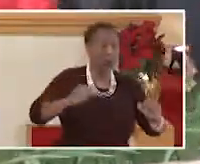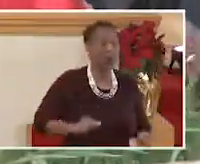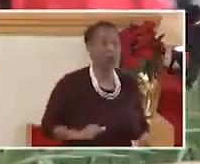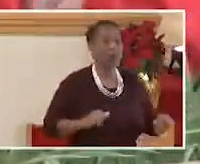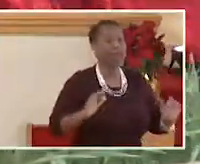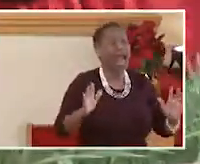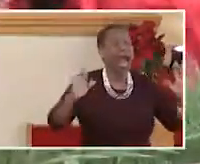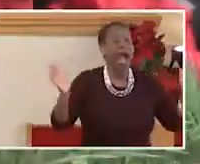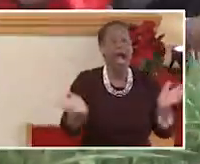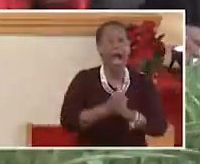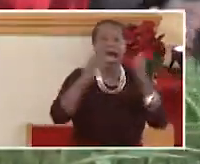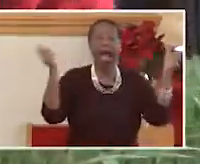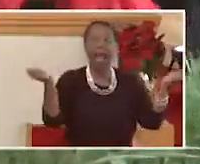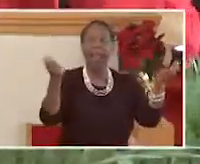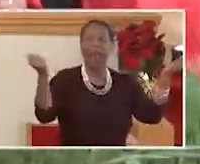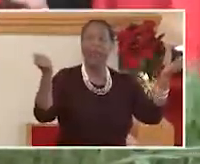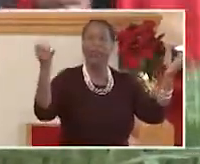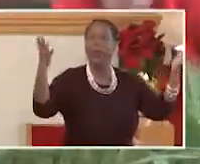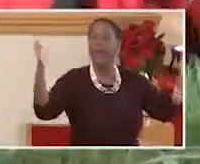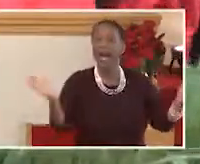worship you. Hallelujah, come on.